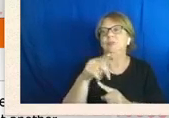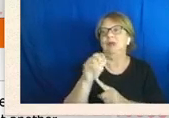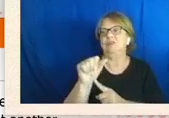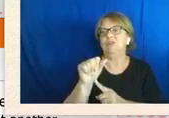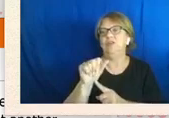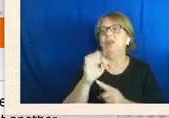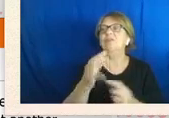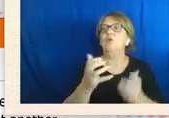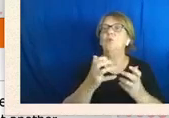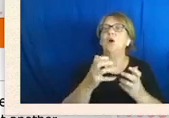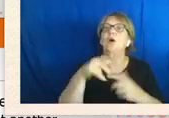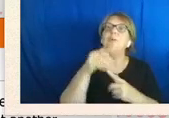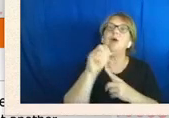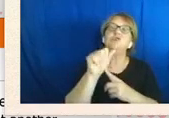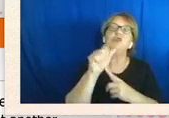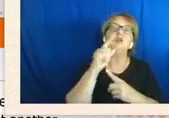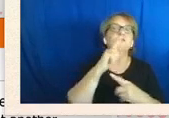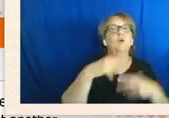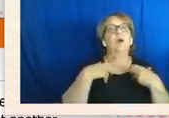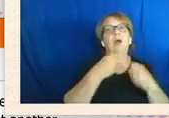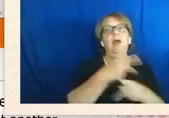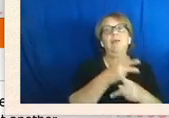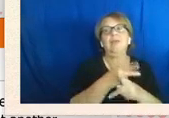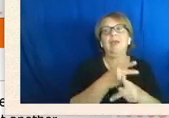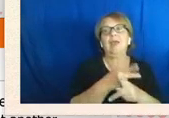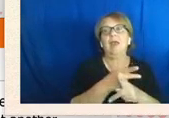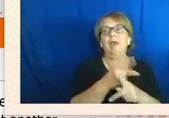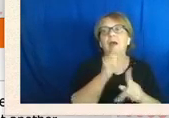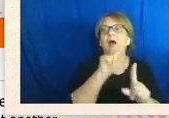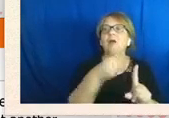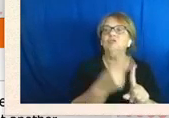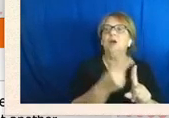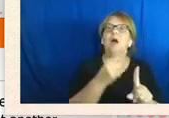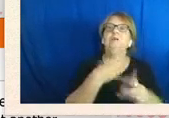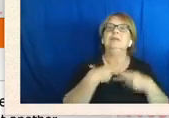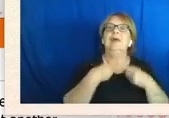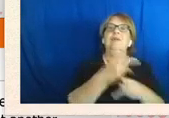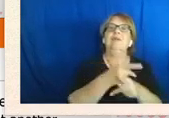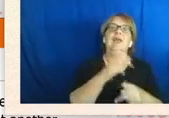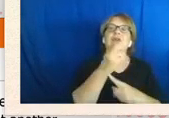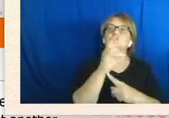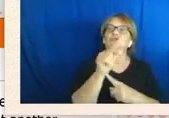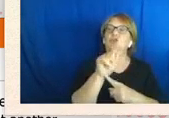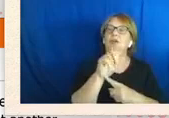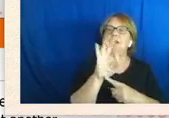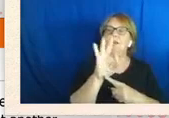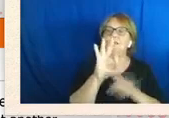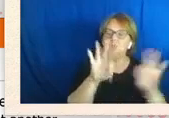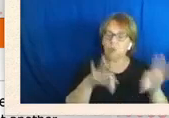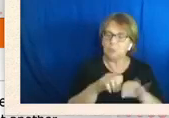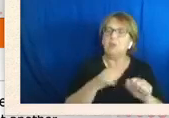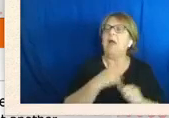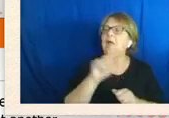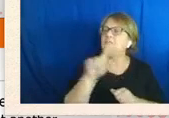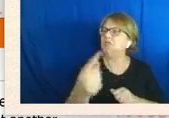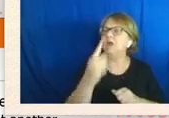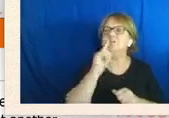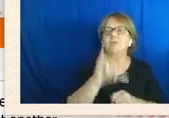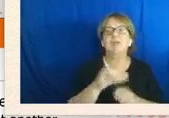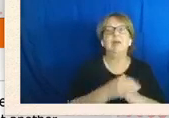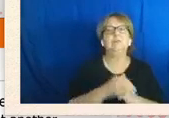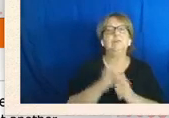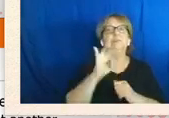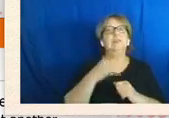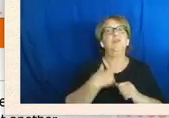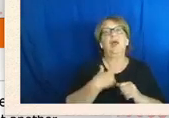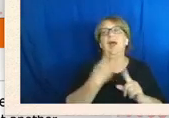for healthcare beyond what the healthcare surrogate form will provide, you can have one just for that. If you have one where you want to pick